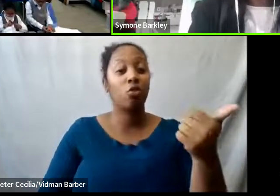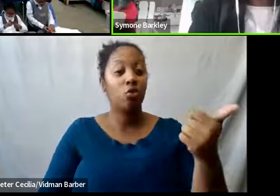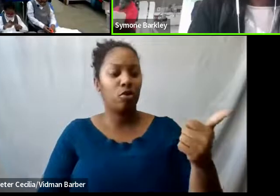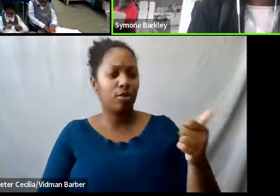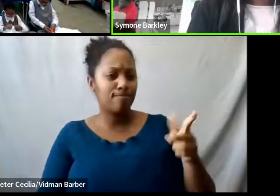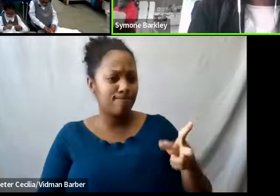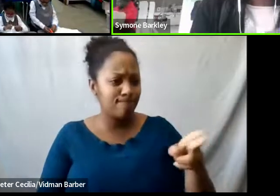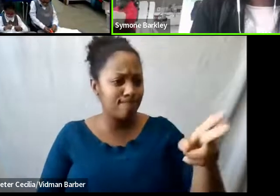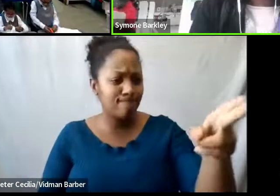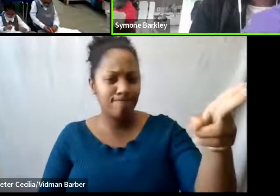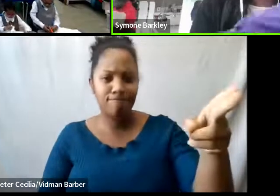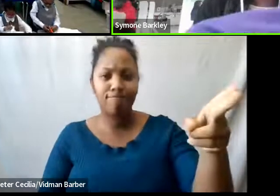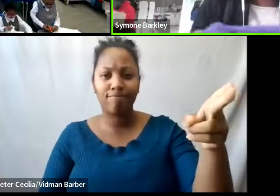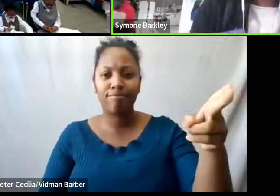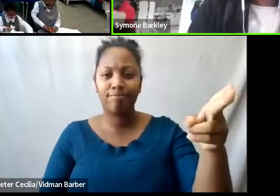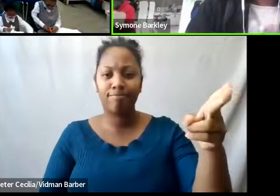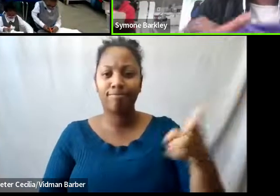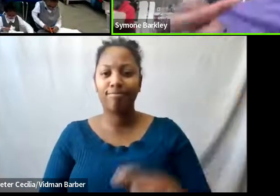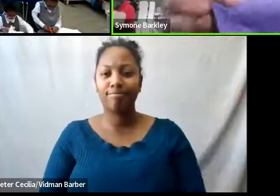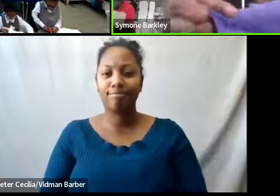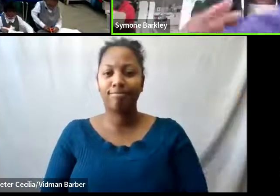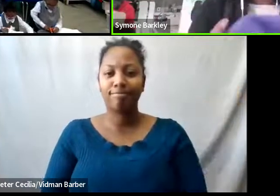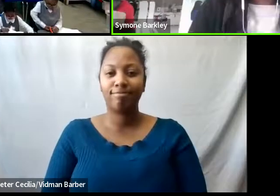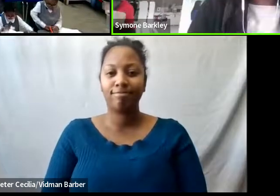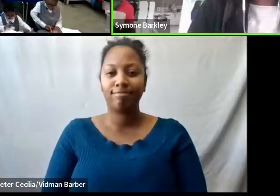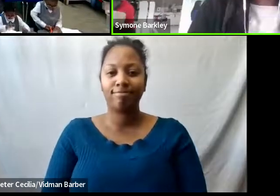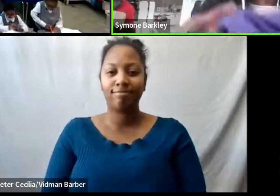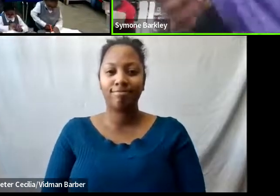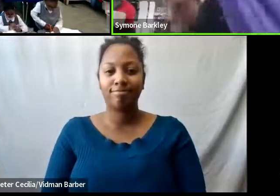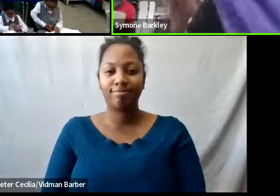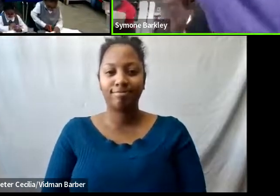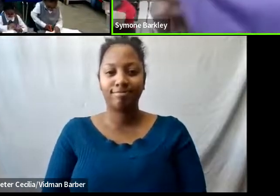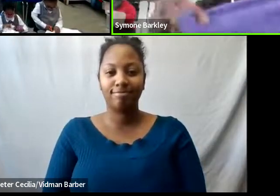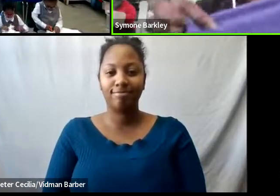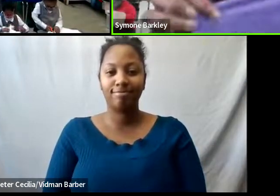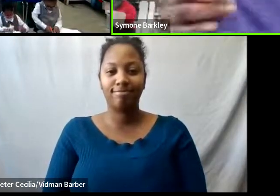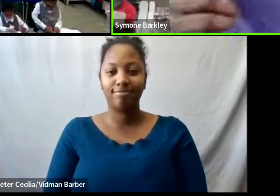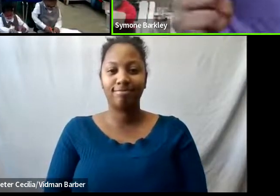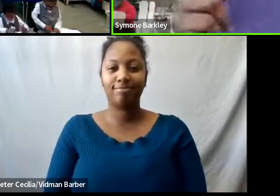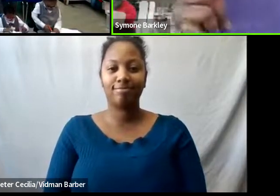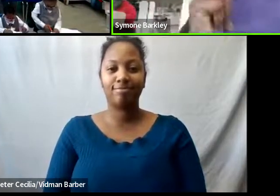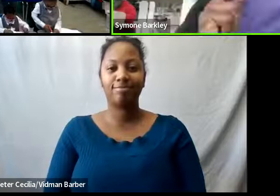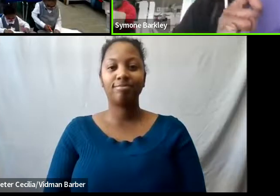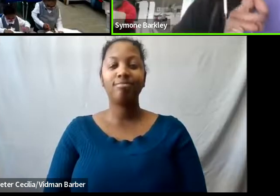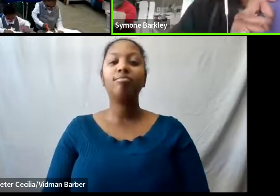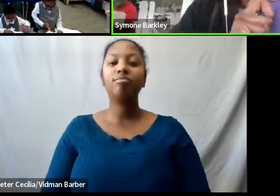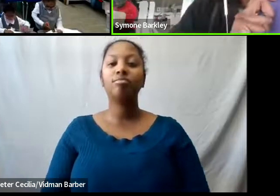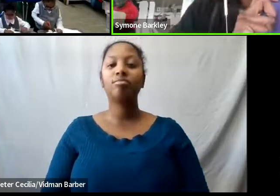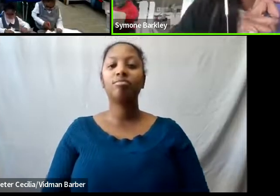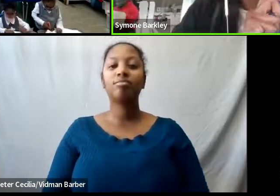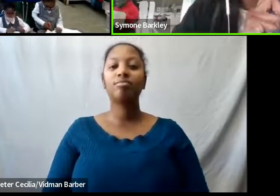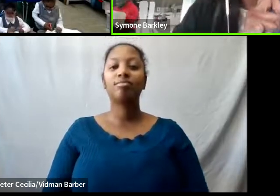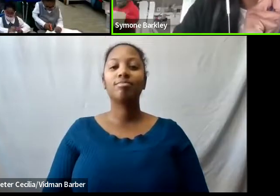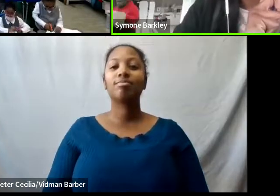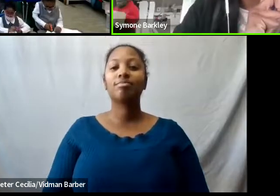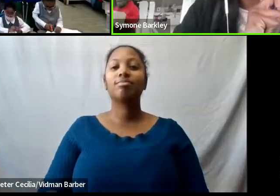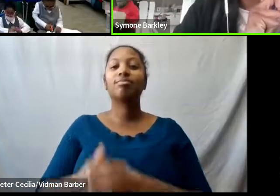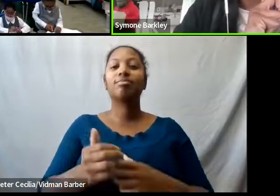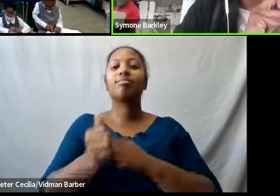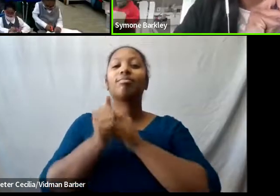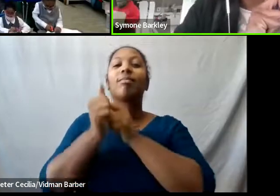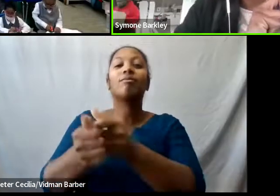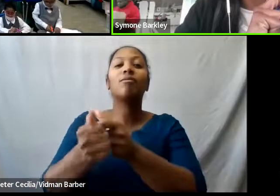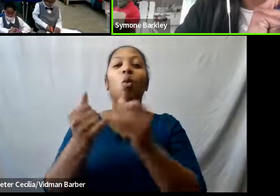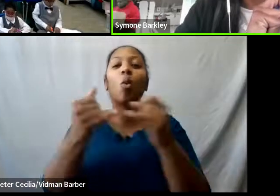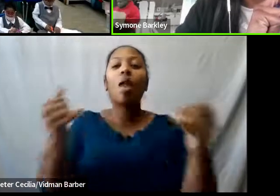okay? So you just want to follow the line on the t-shirt. I know I'm covering my face, but I'm doing that because I